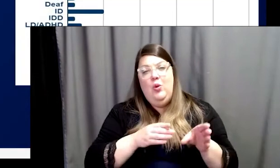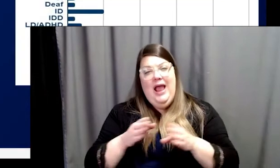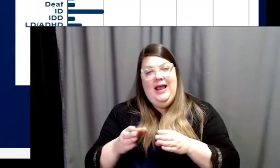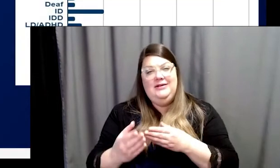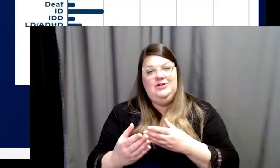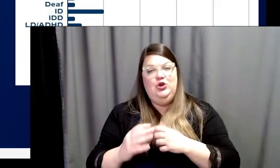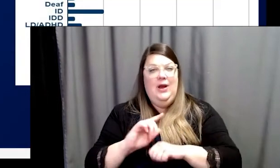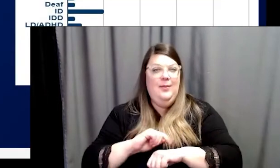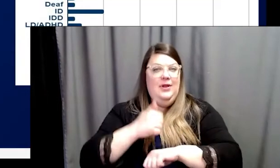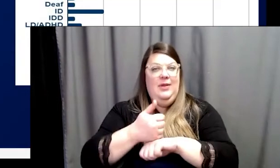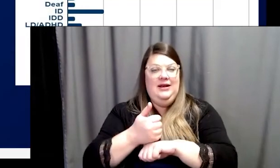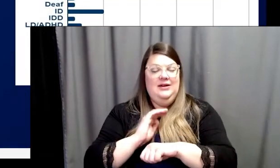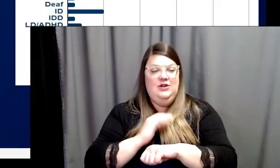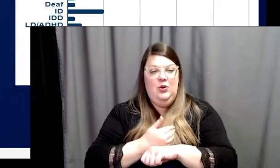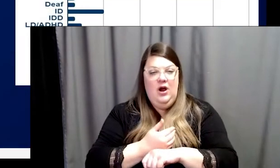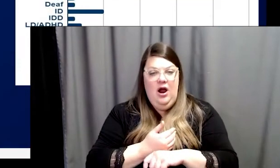into